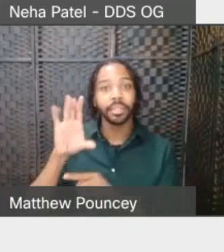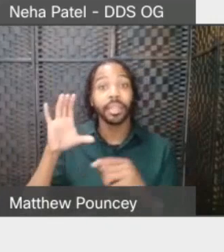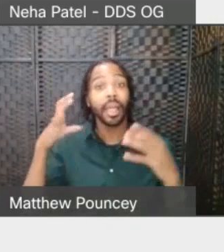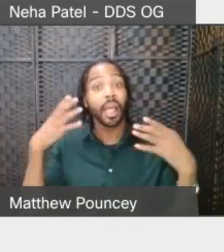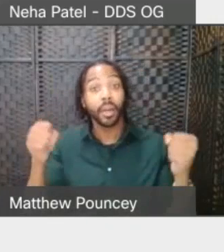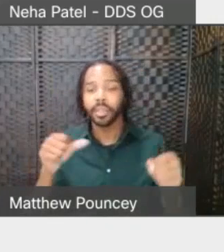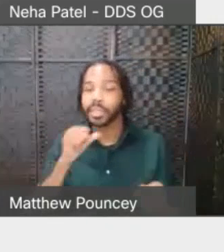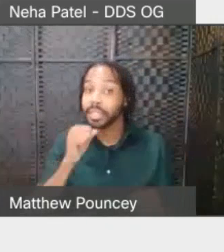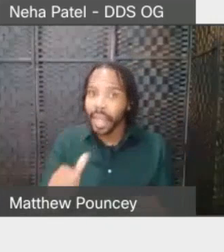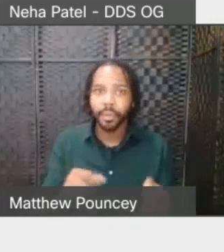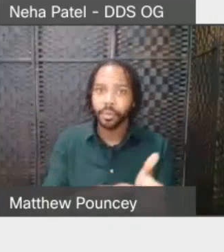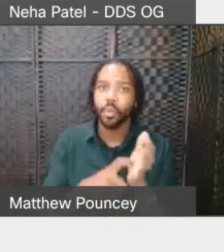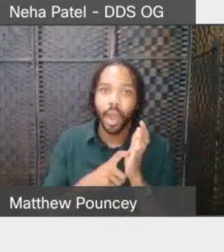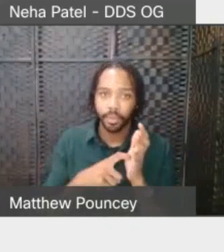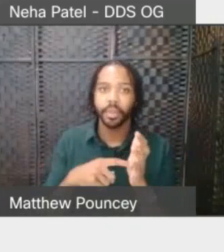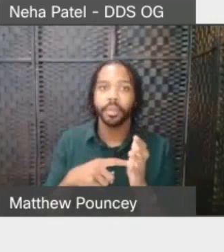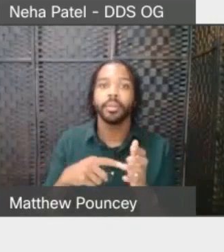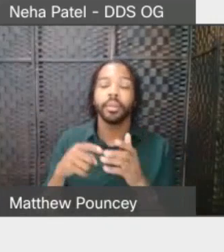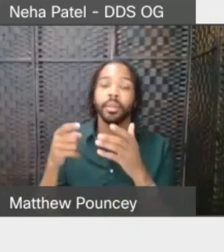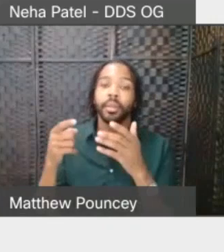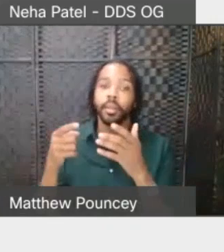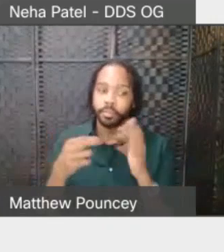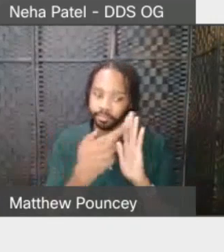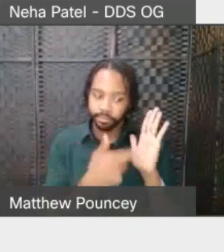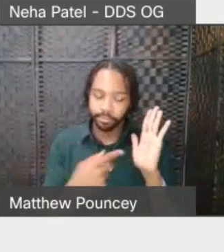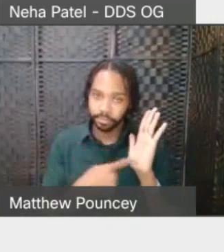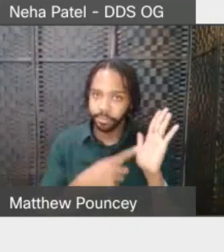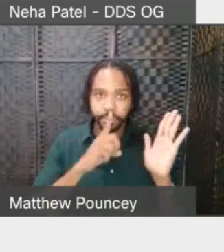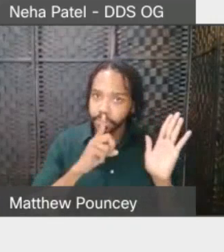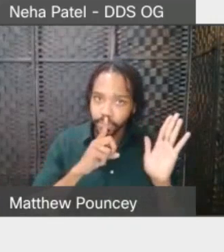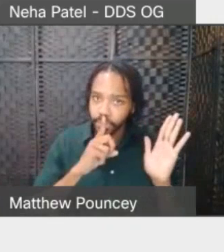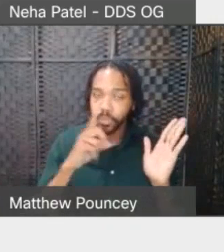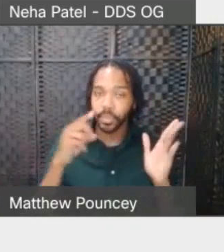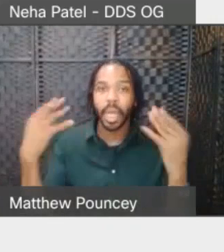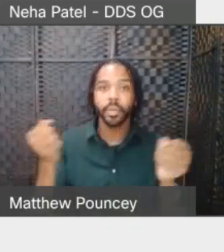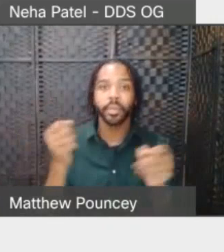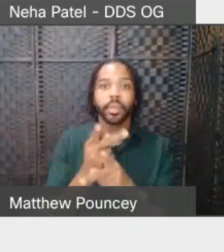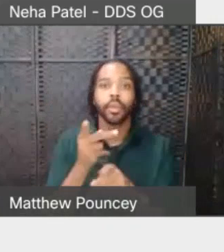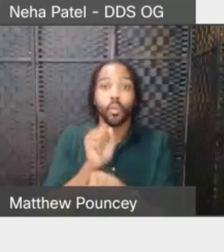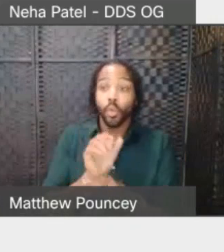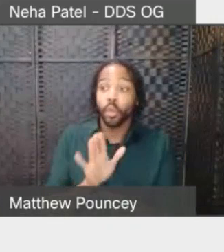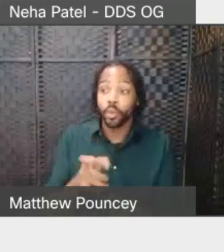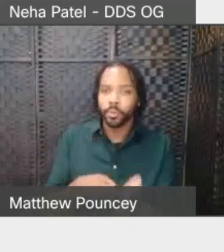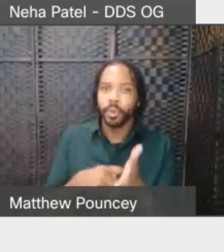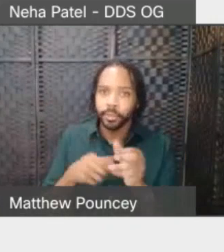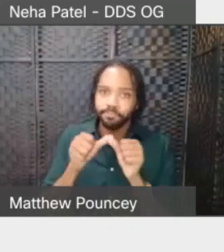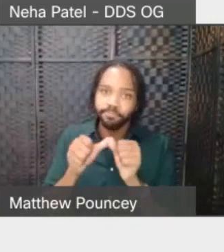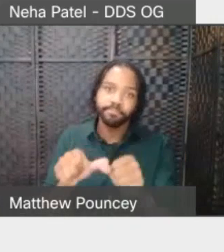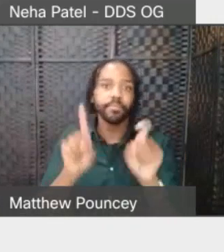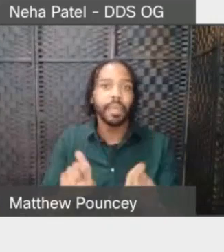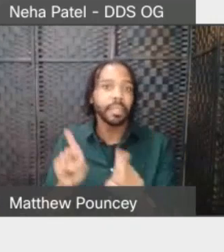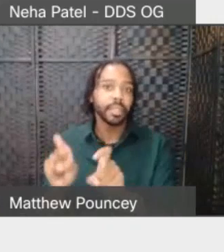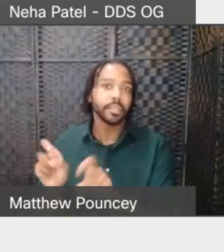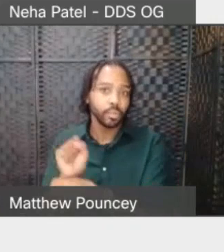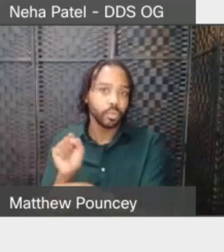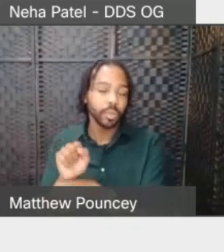not requiring, pursuant to the regulations, that a healthcare worker is required to continue to testing to be allowed to work if an